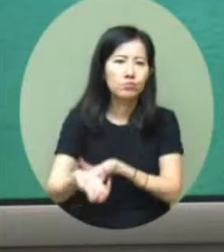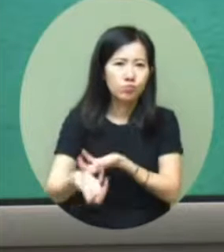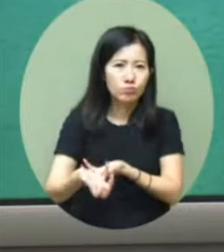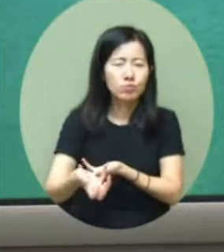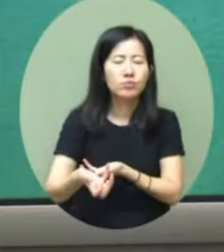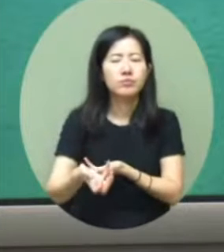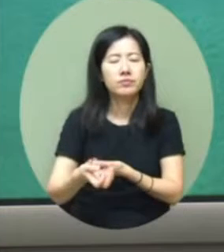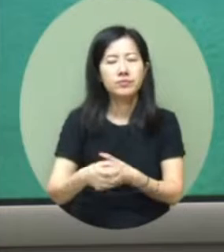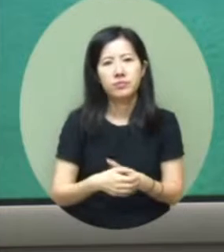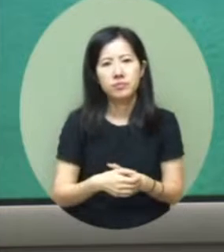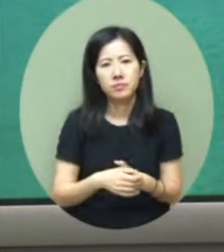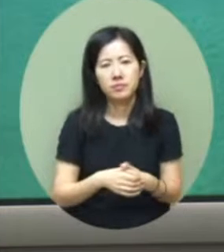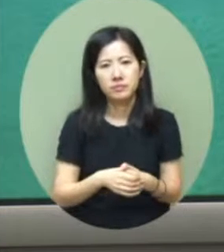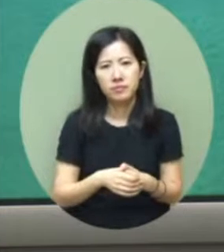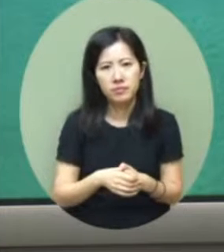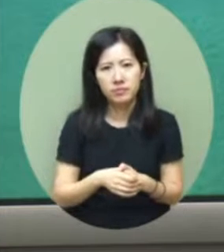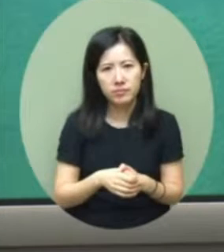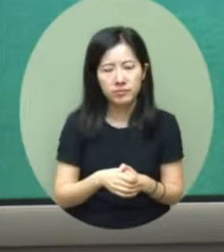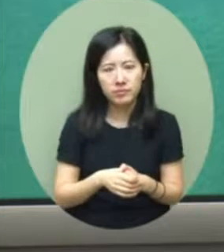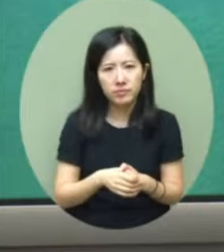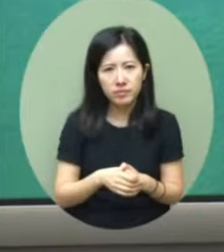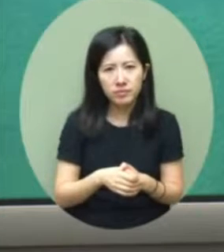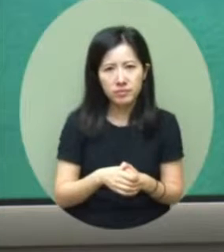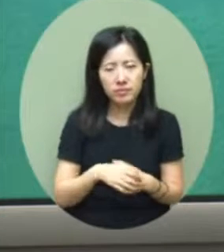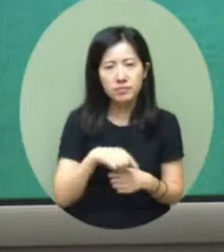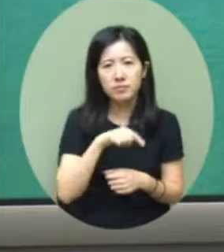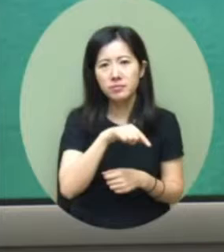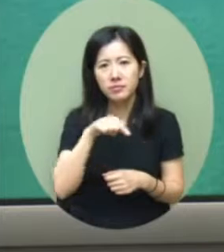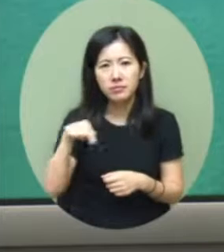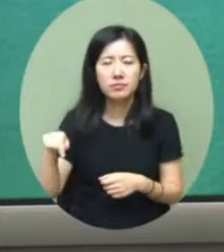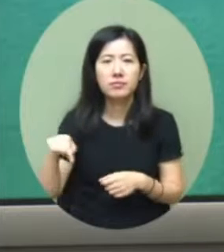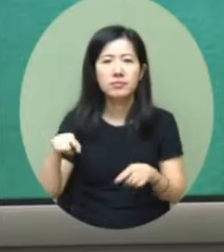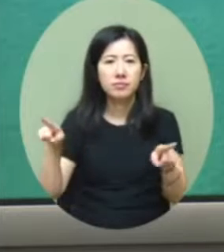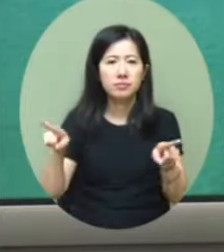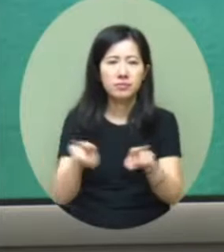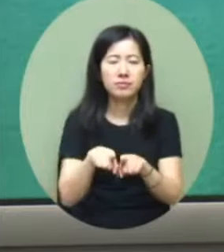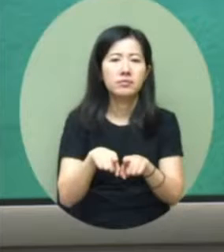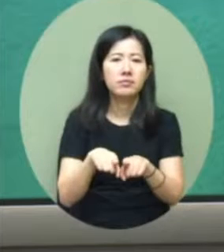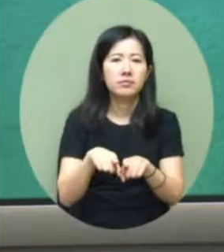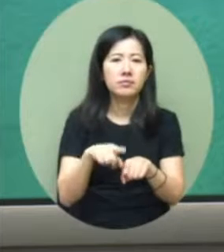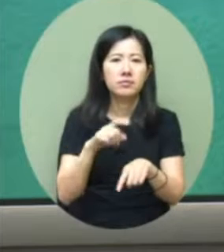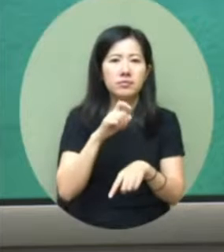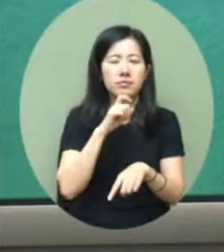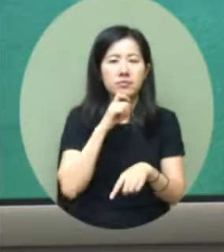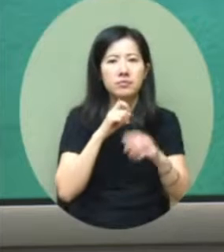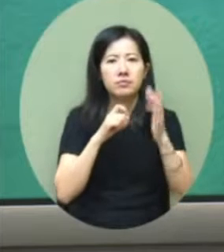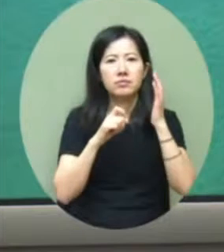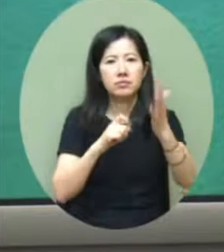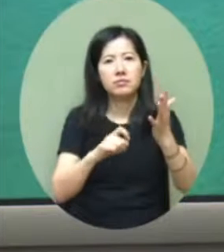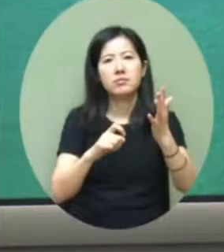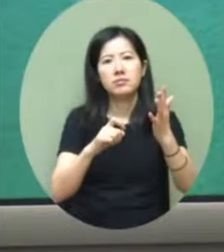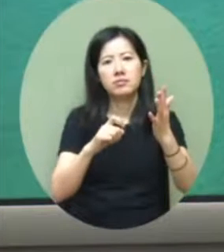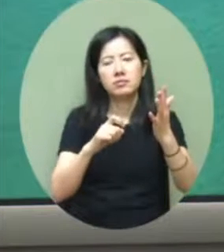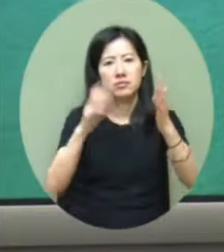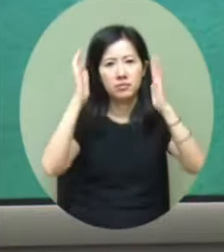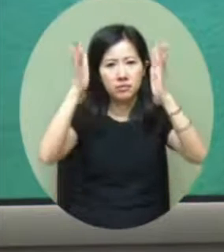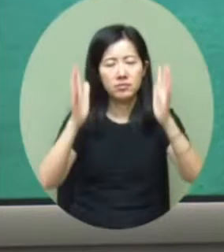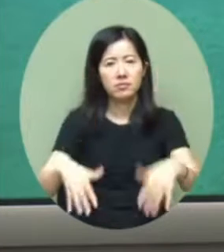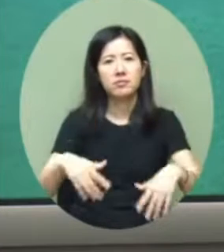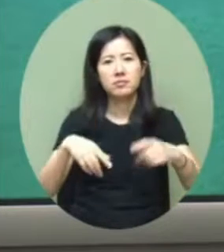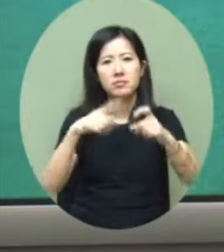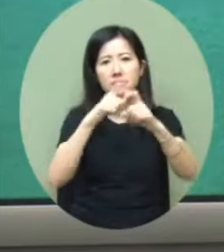5.9 million people going in and out of all the immigration control points. So it will be a busy